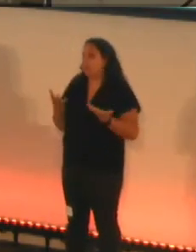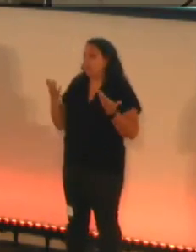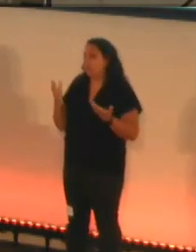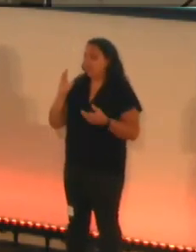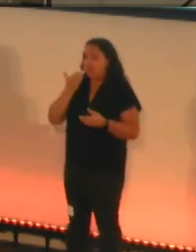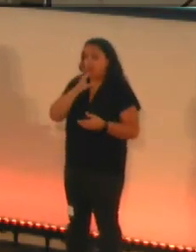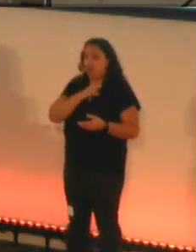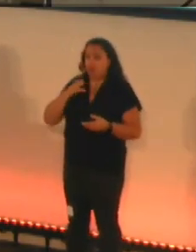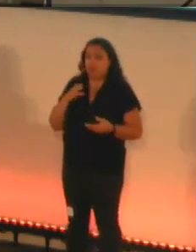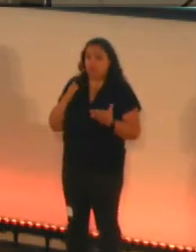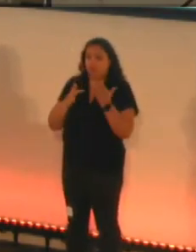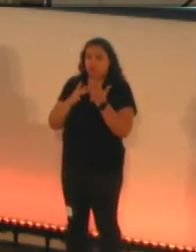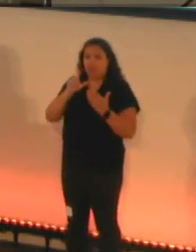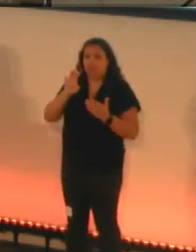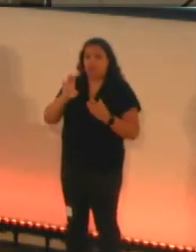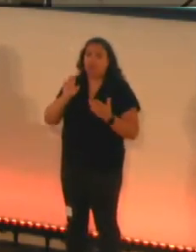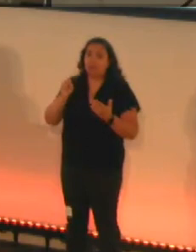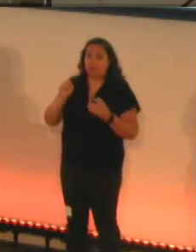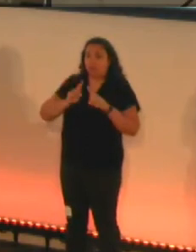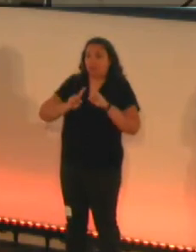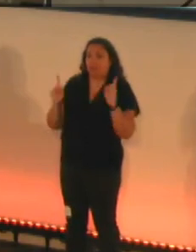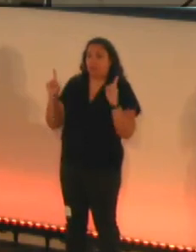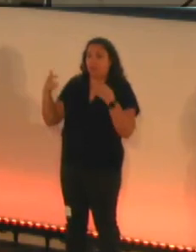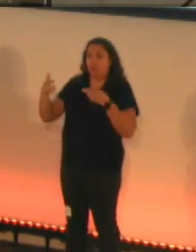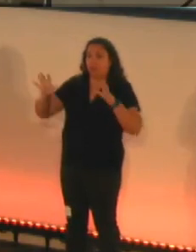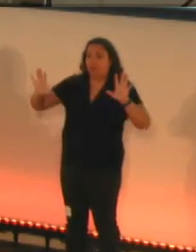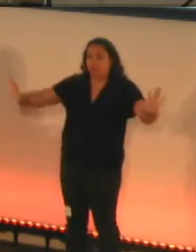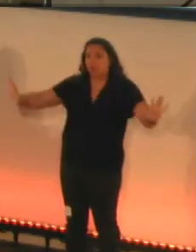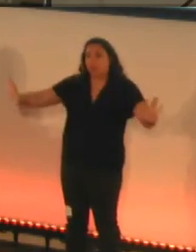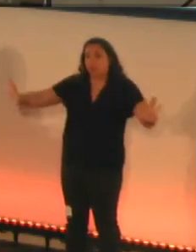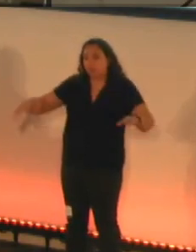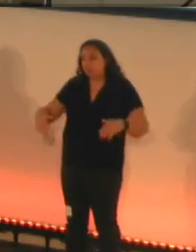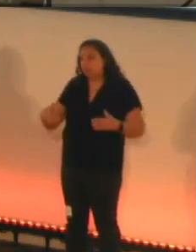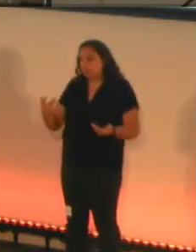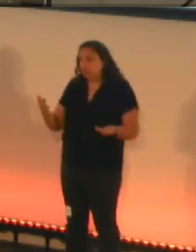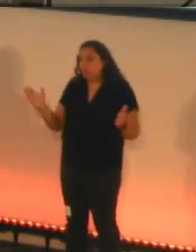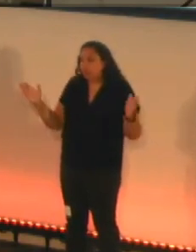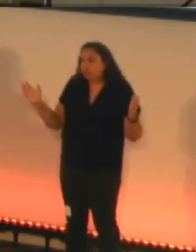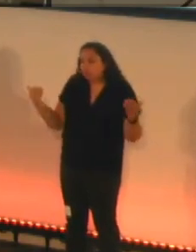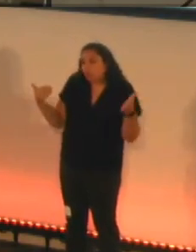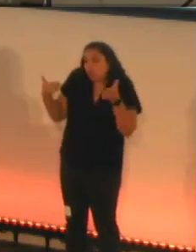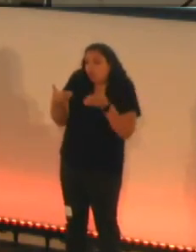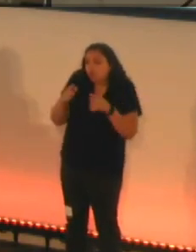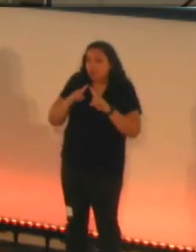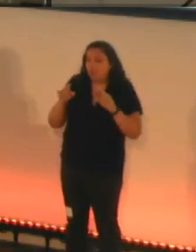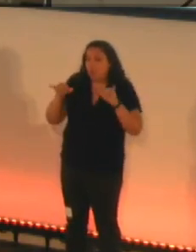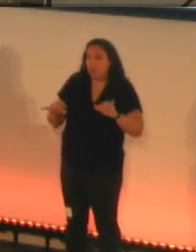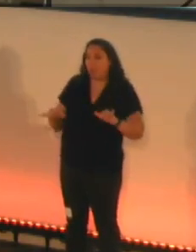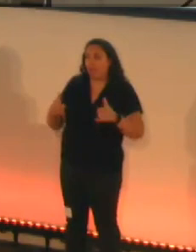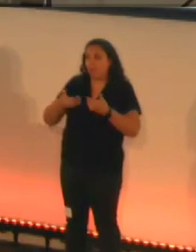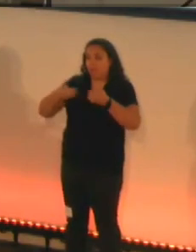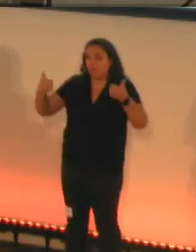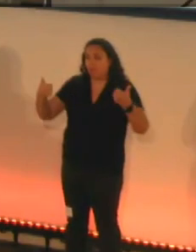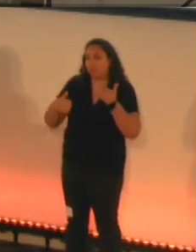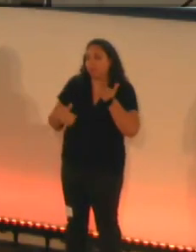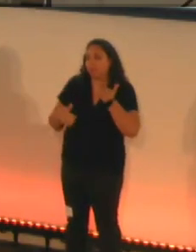Cornell Tech labs, but they were in separate rooms, so much shorter distance, but still remote and weren't interacting. Cool, thank you. Just another quick